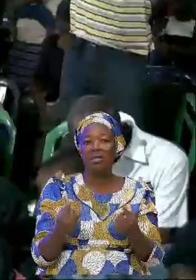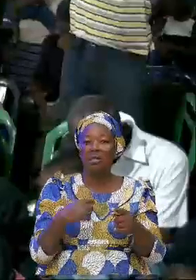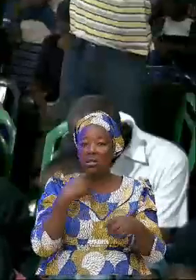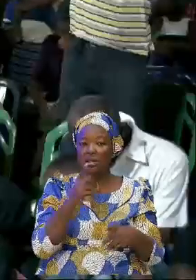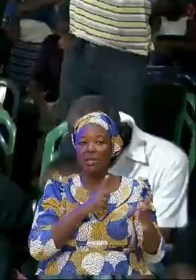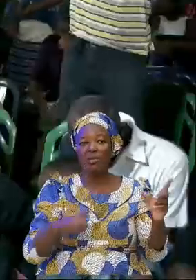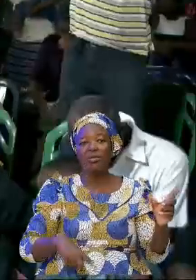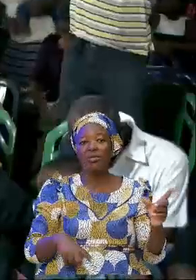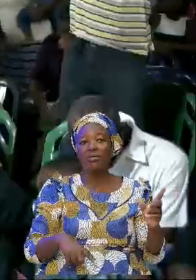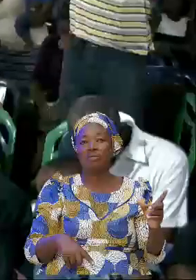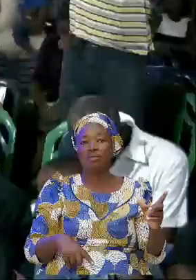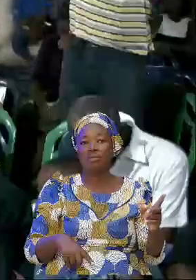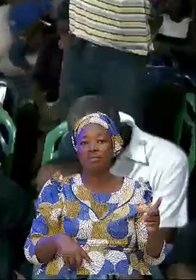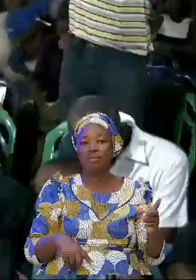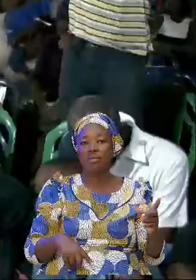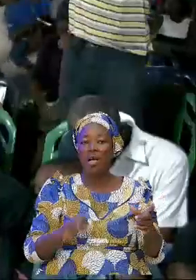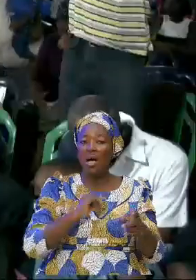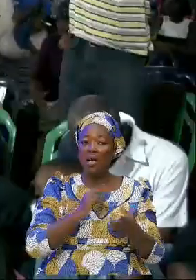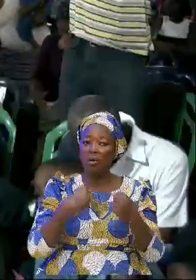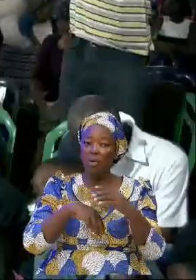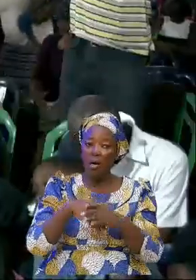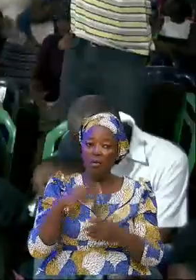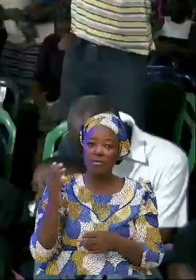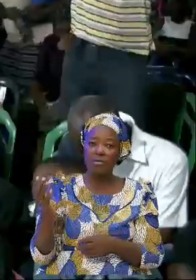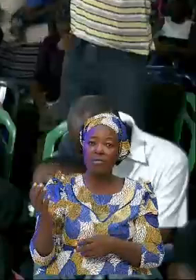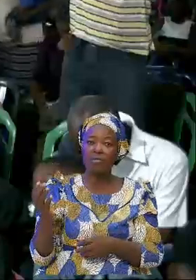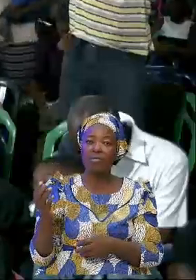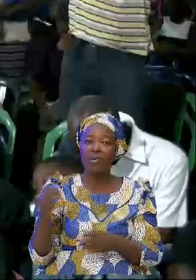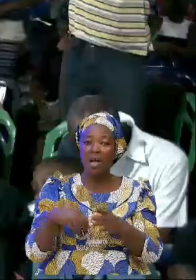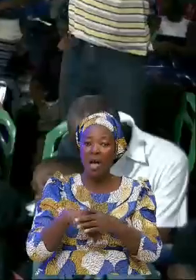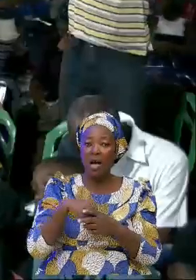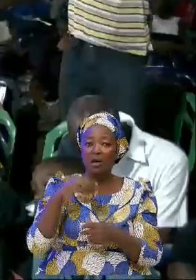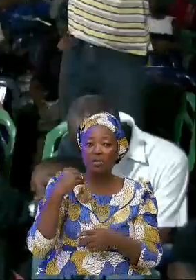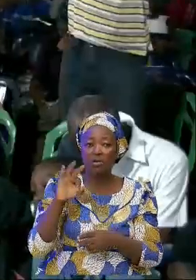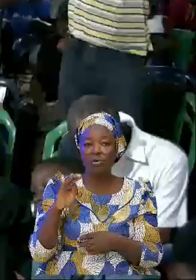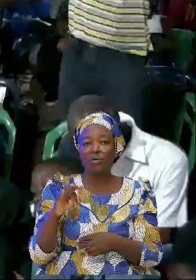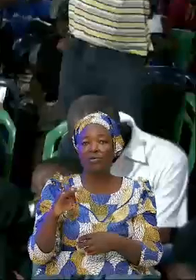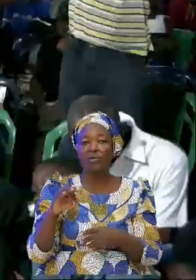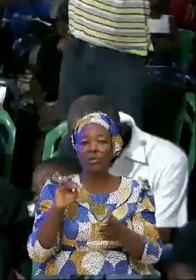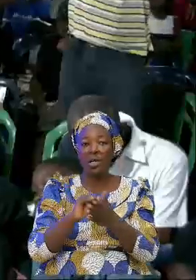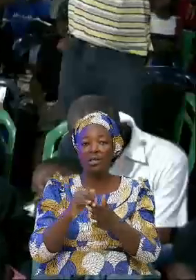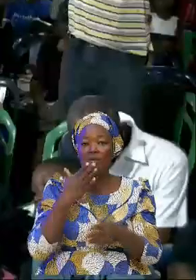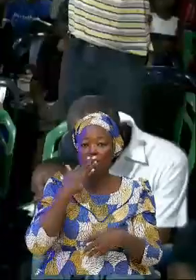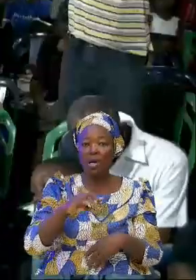out of my iniquity and transgression. Tell the Lord, I come